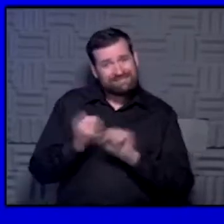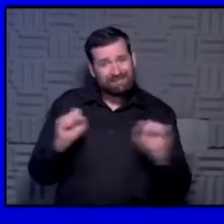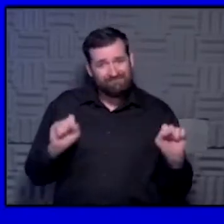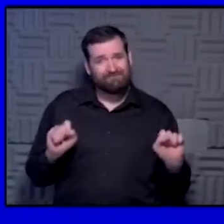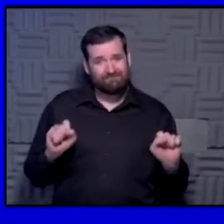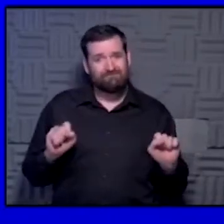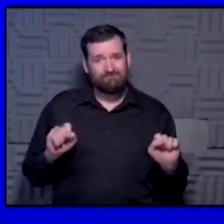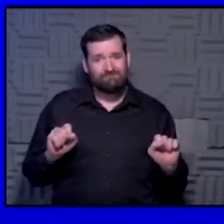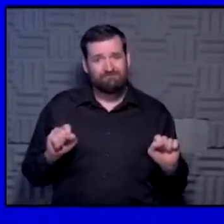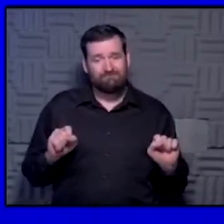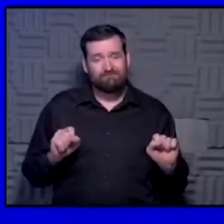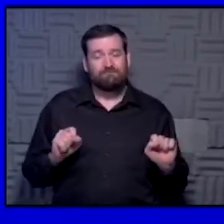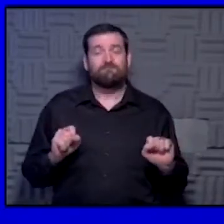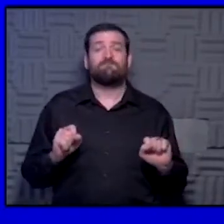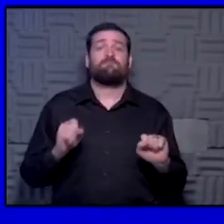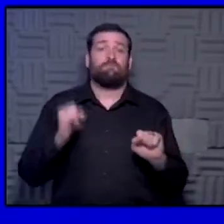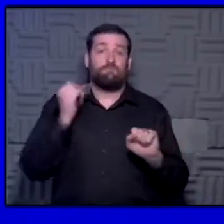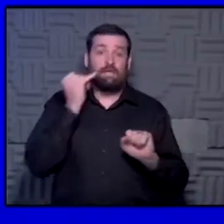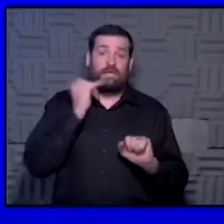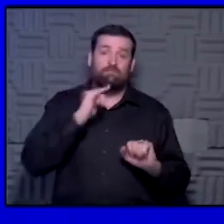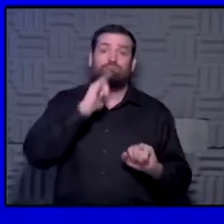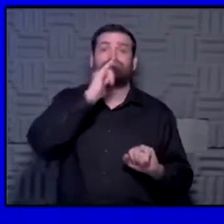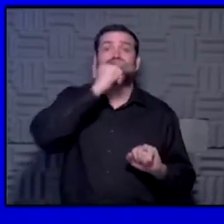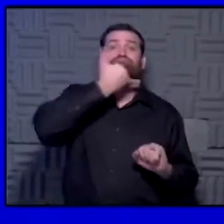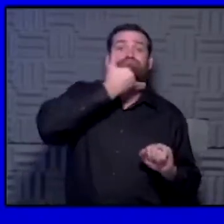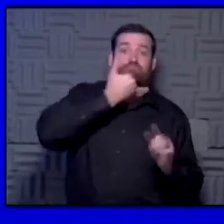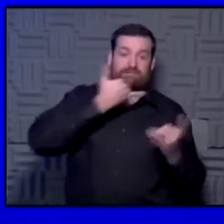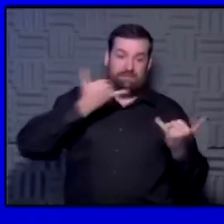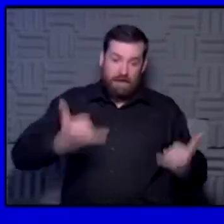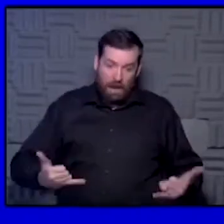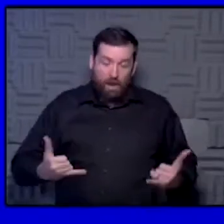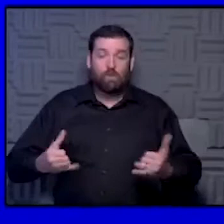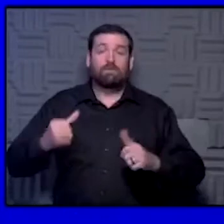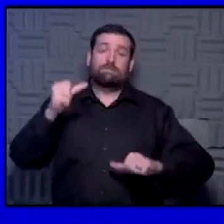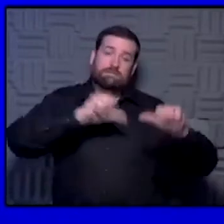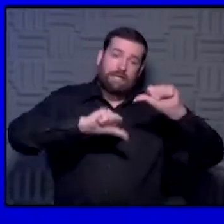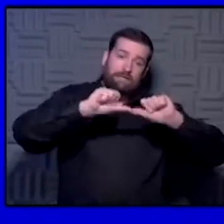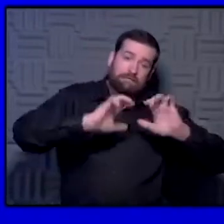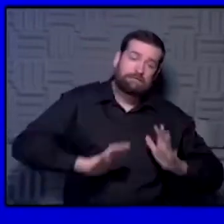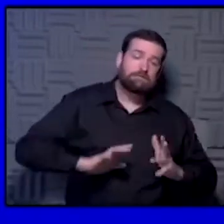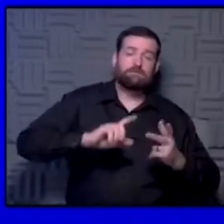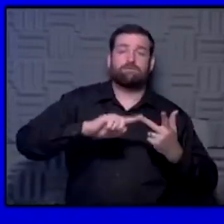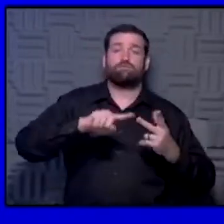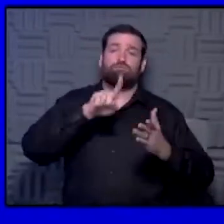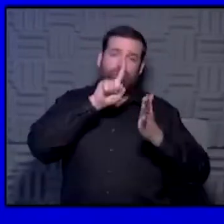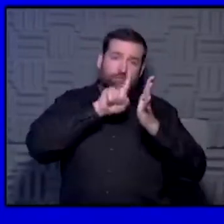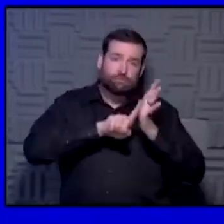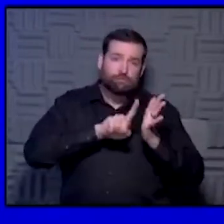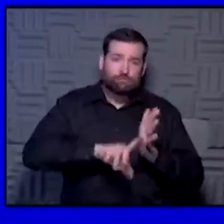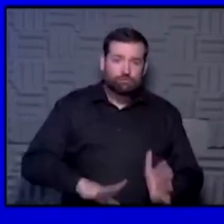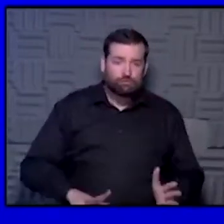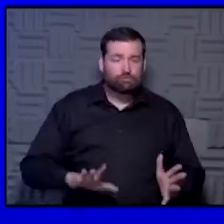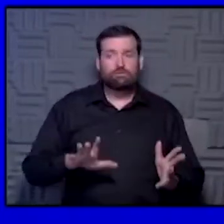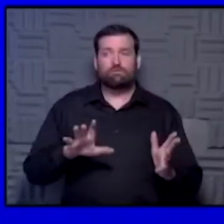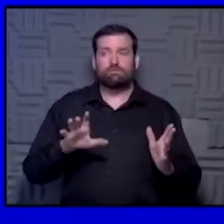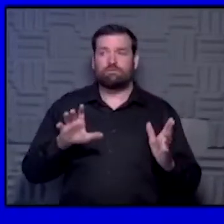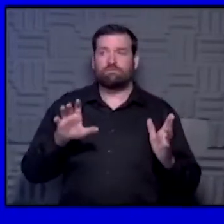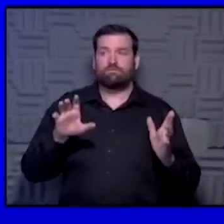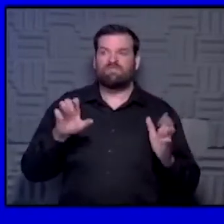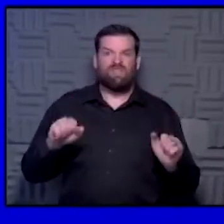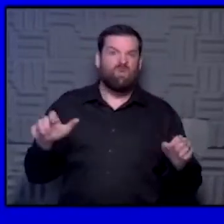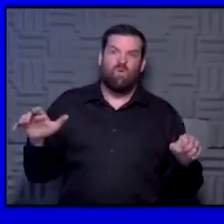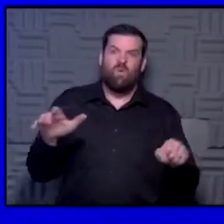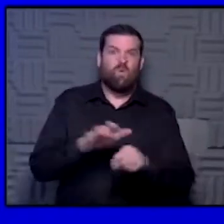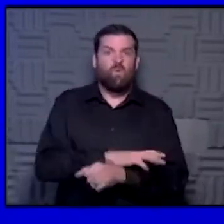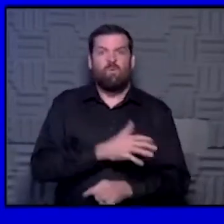vaccine. If we do it wrong in this time, if the scientists and the researchers do it wrong, that could set back the whole vaccine movement.